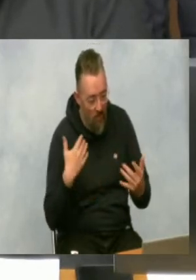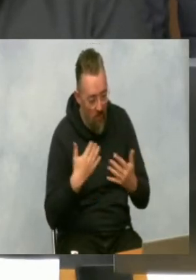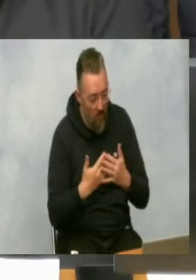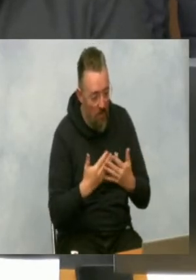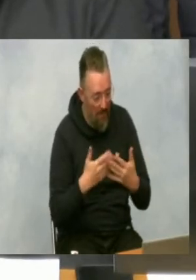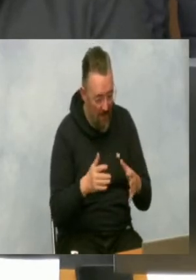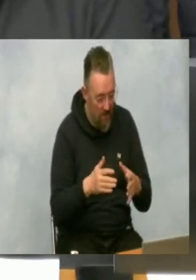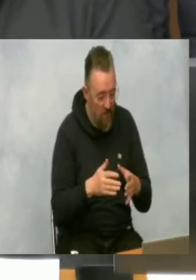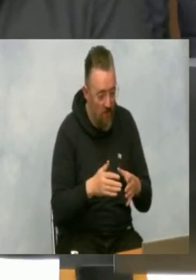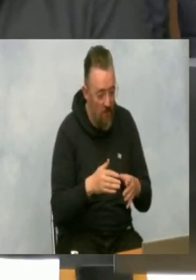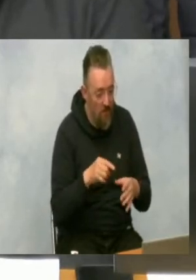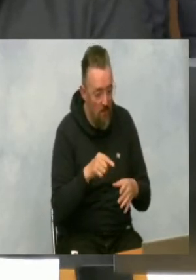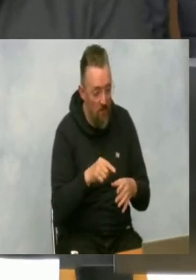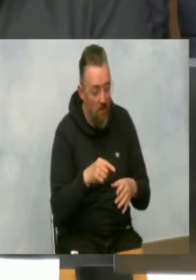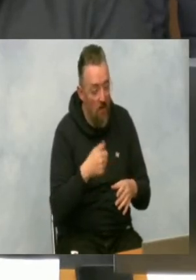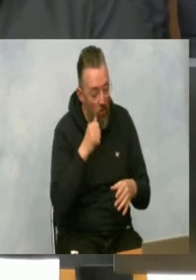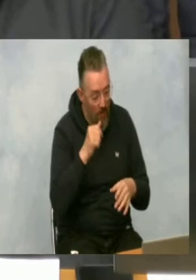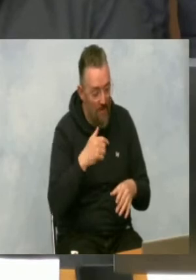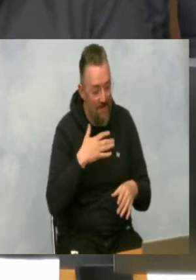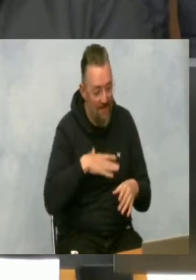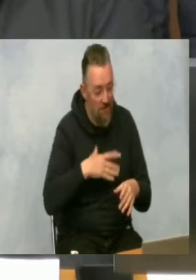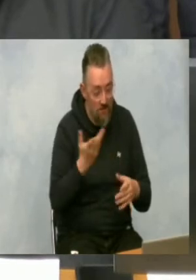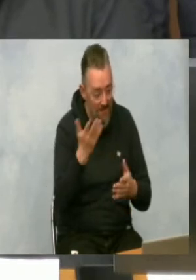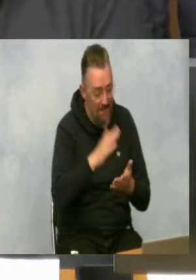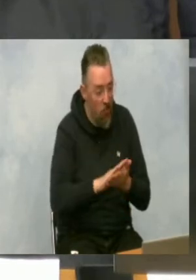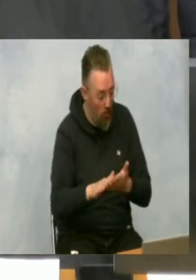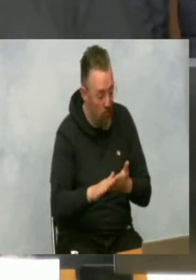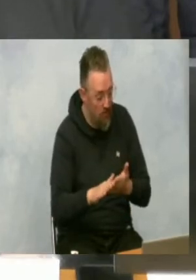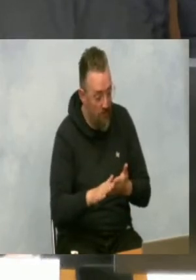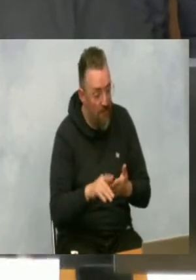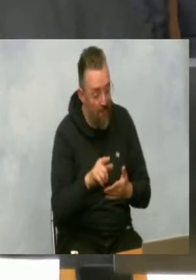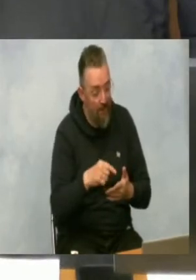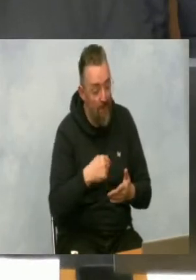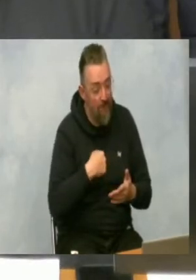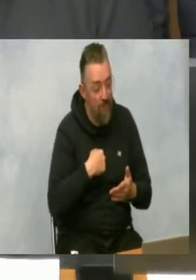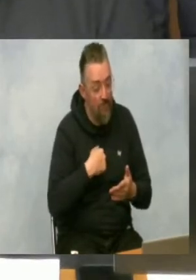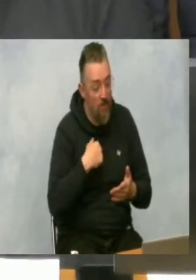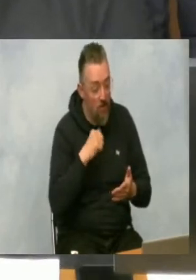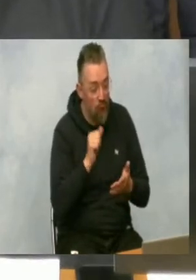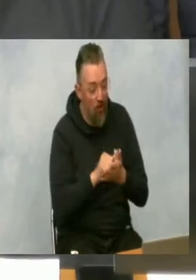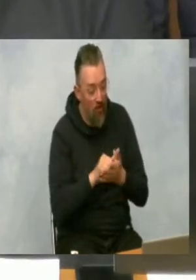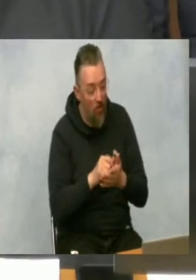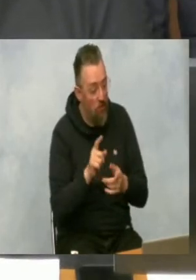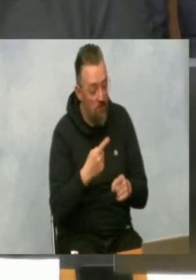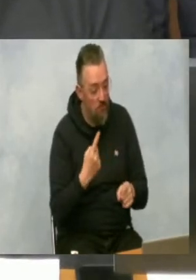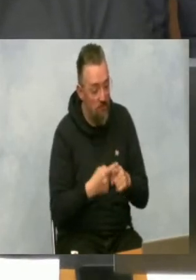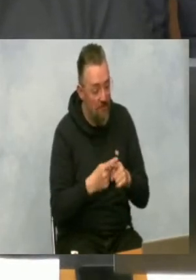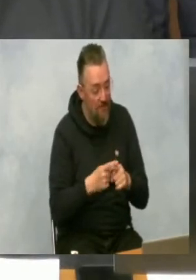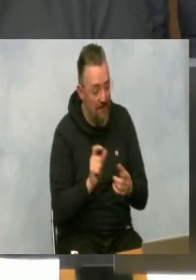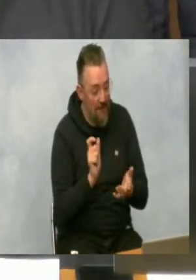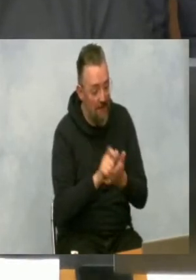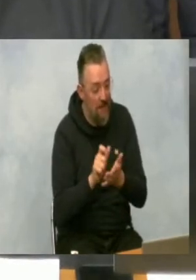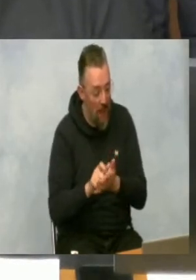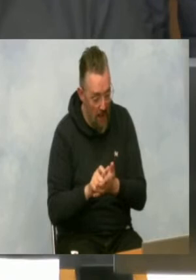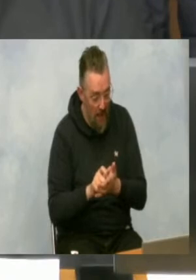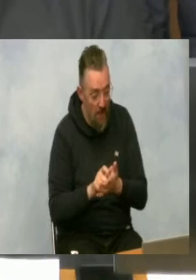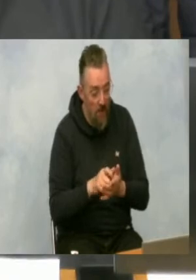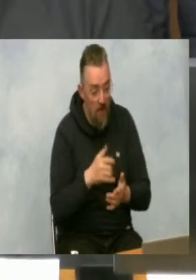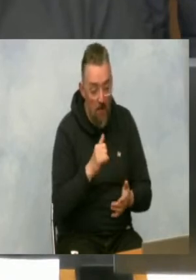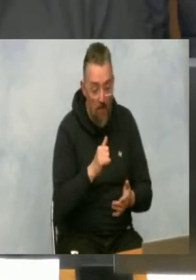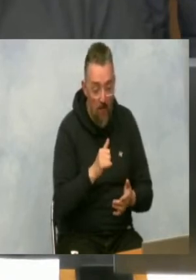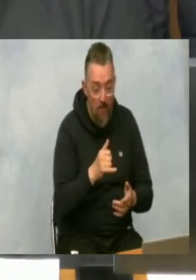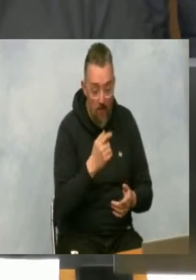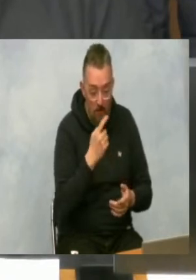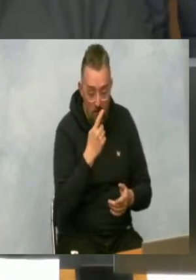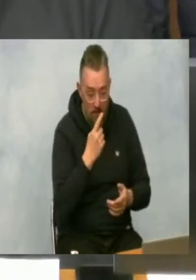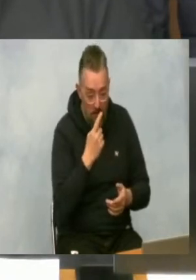time to the point that it will need to be demolished. So I would rather have seen a speedy sale of that, where it could have been